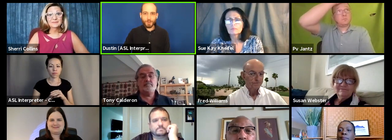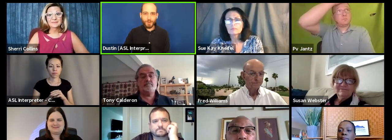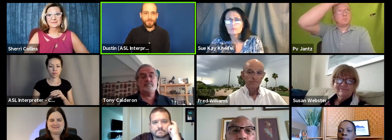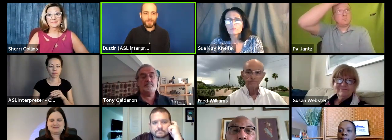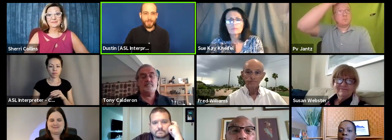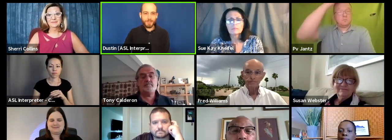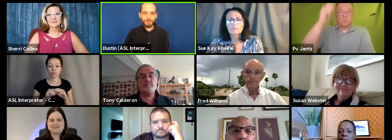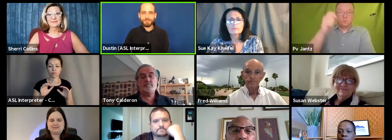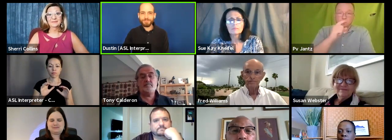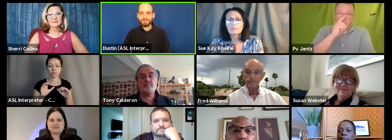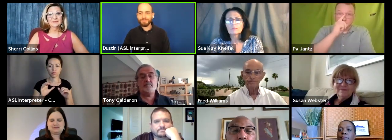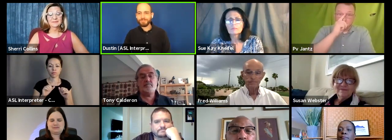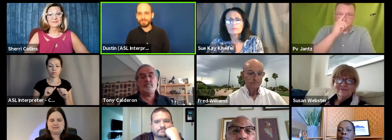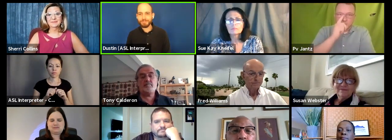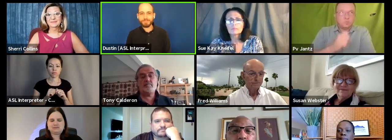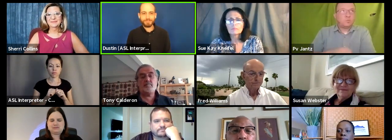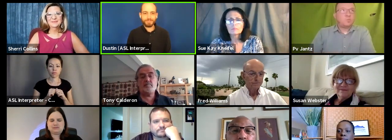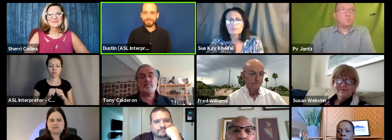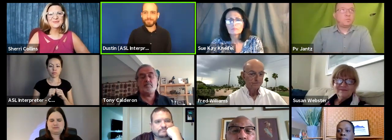This is Commissioner Reichman. Thank you.